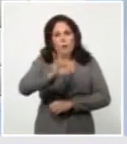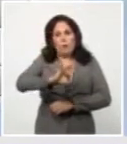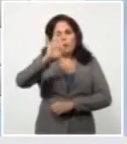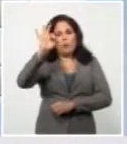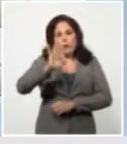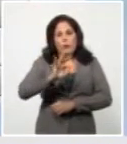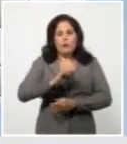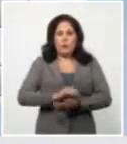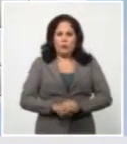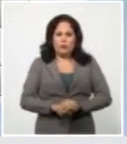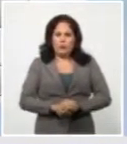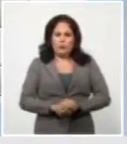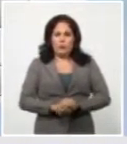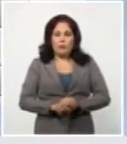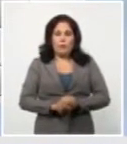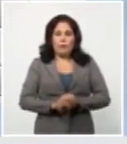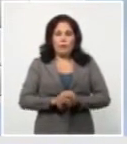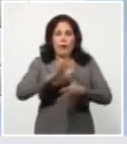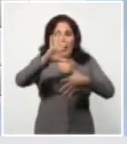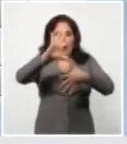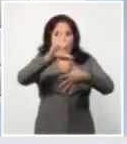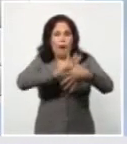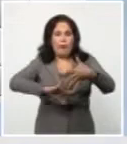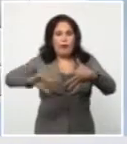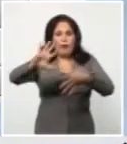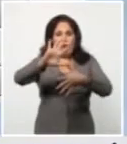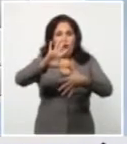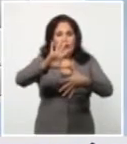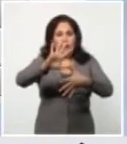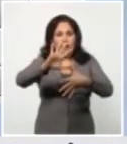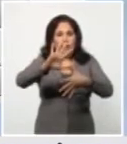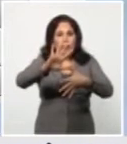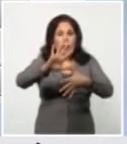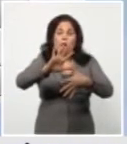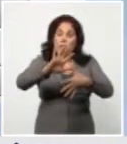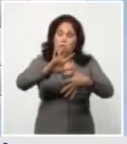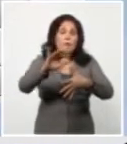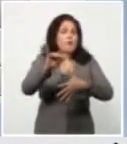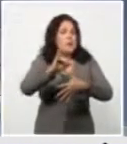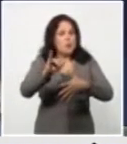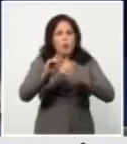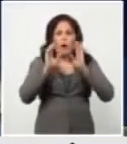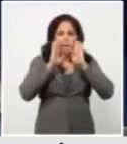398,635 deaths for a lethality of 5.83%.